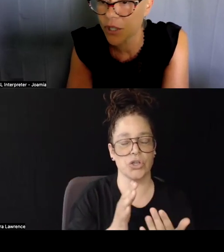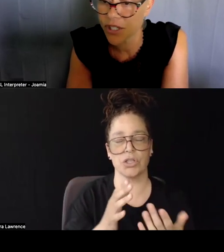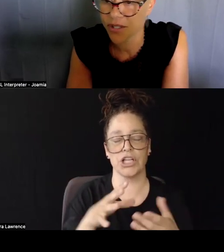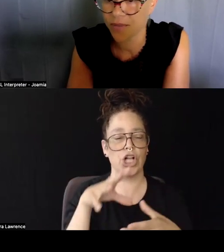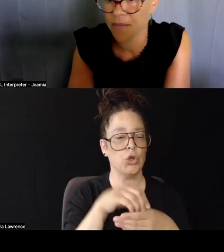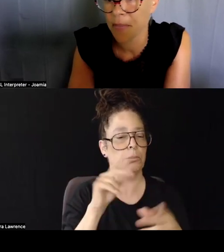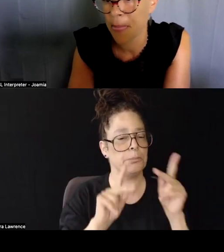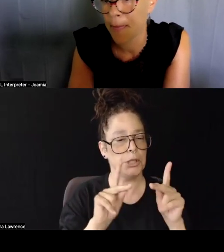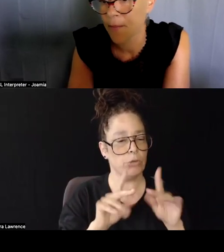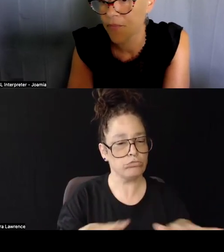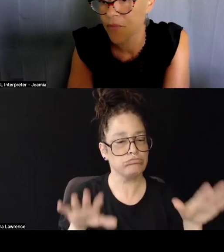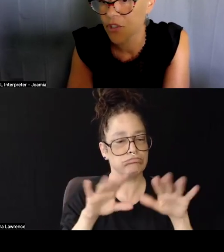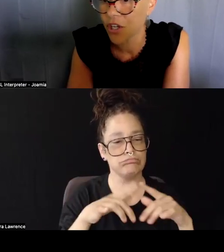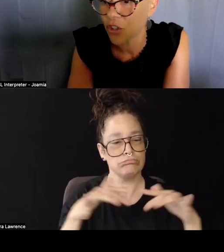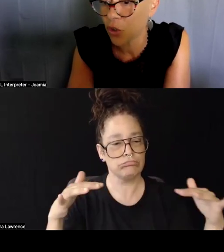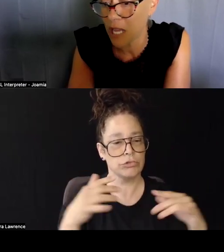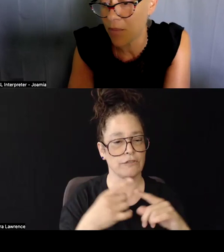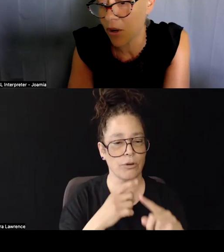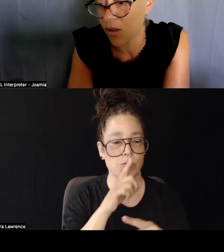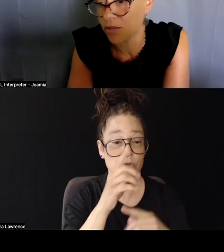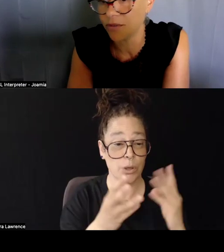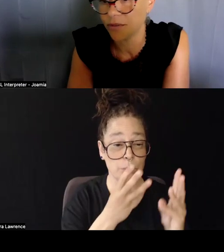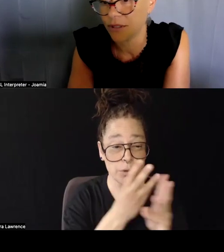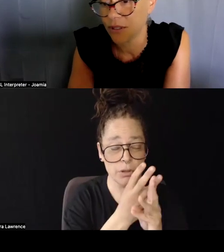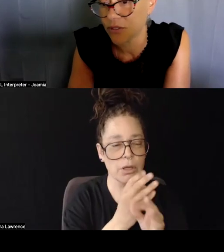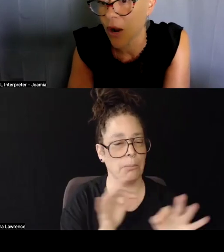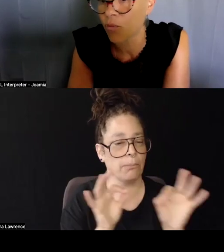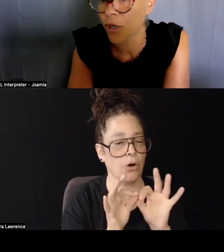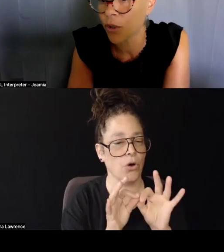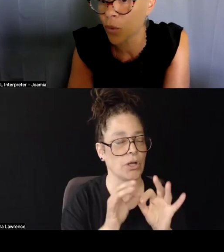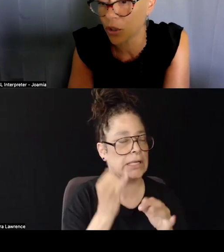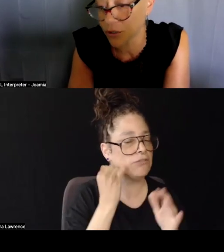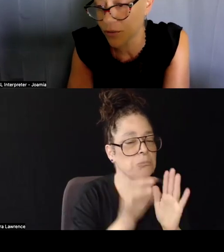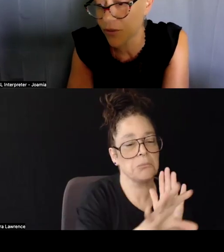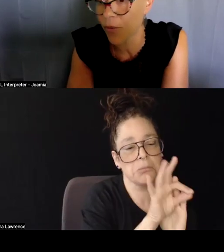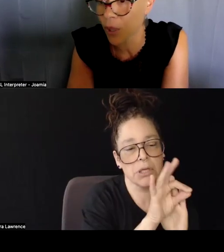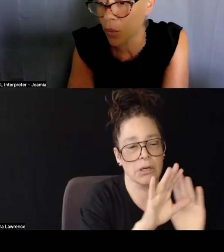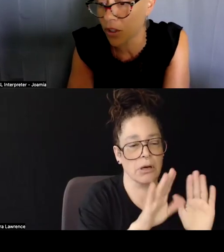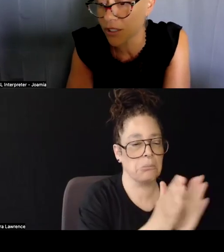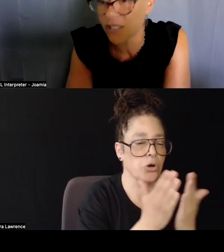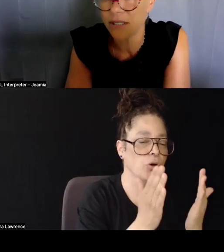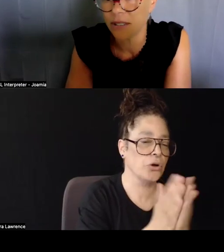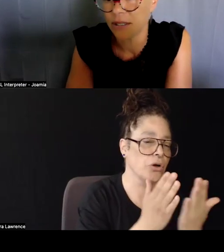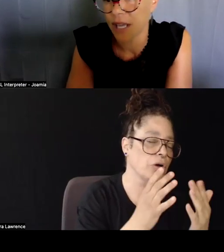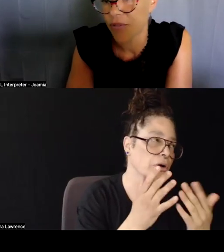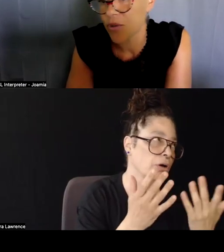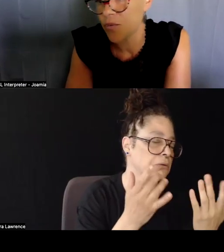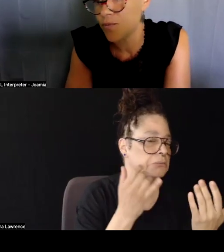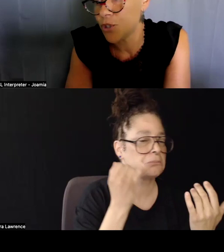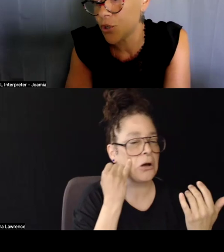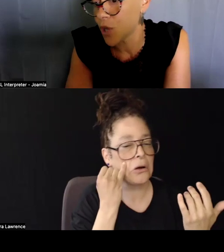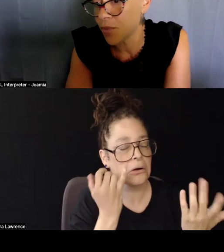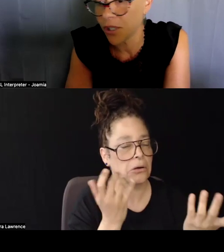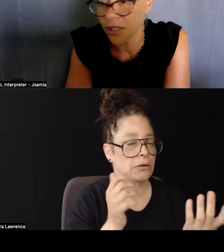Choosing books should include people from the real world. If